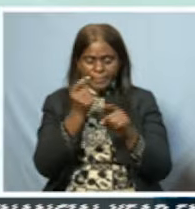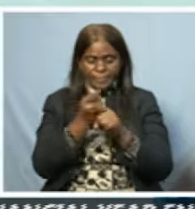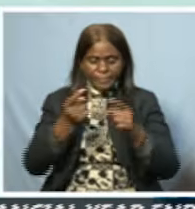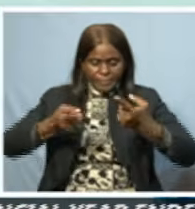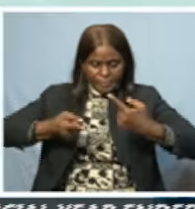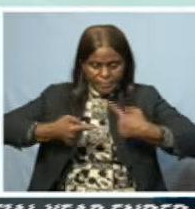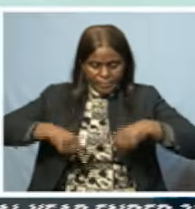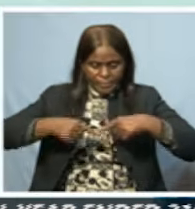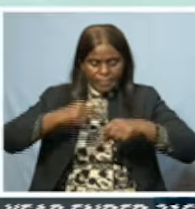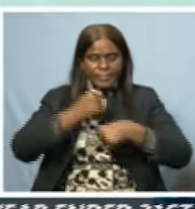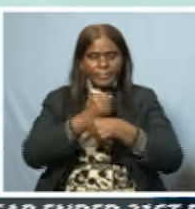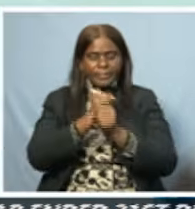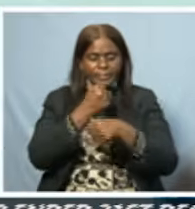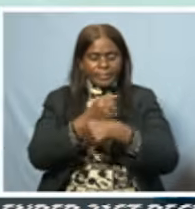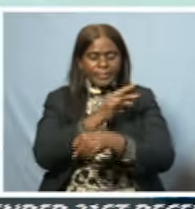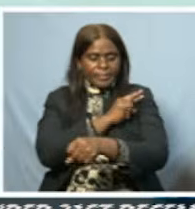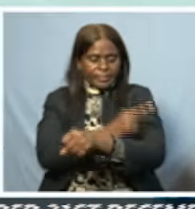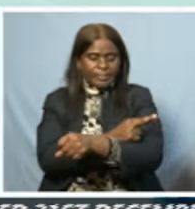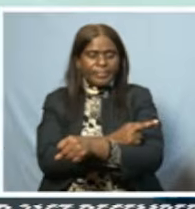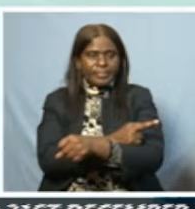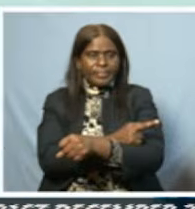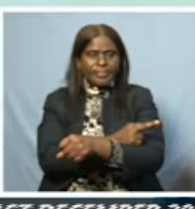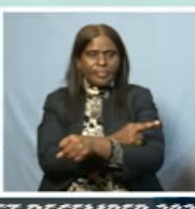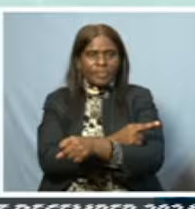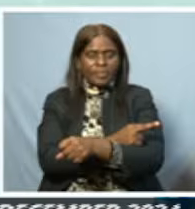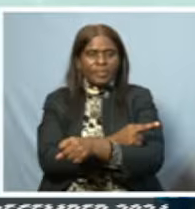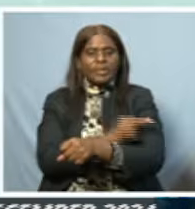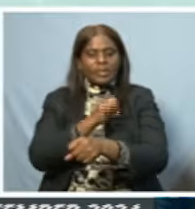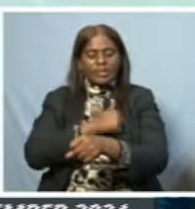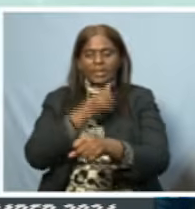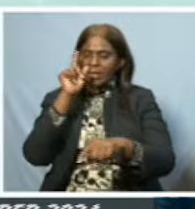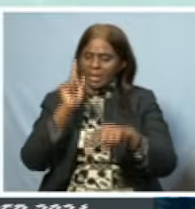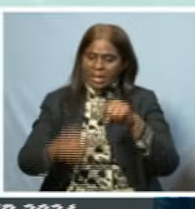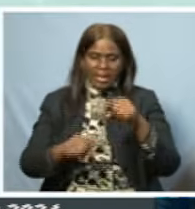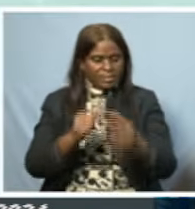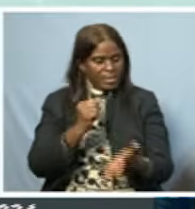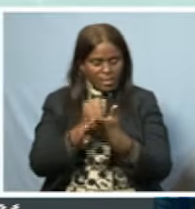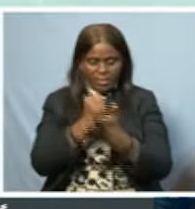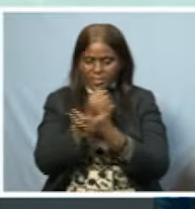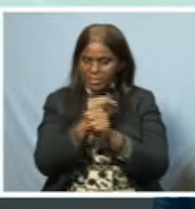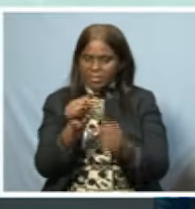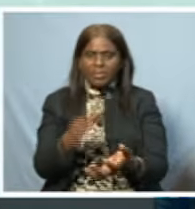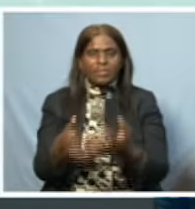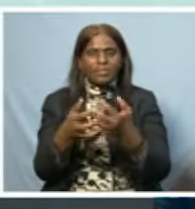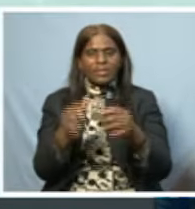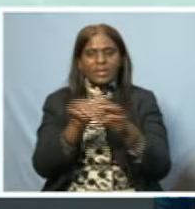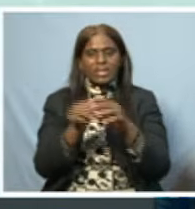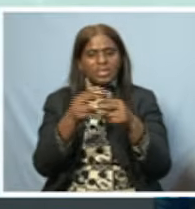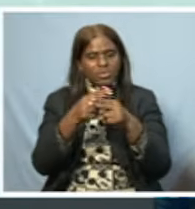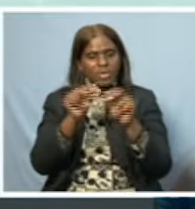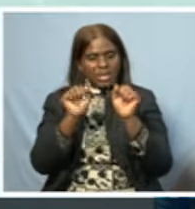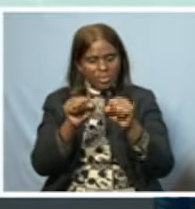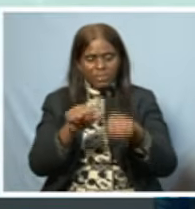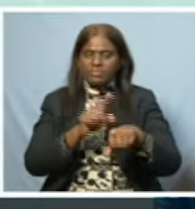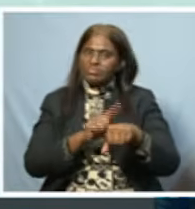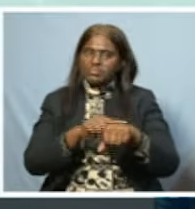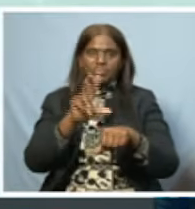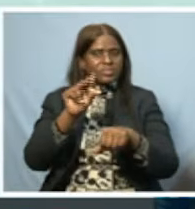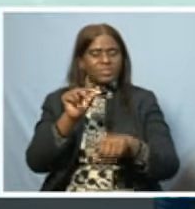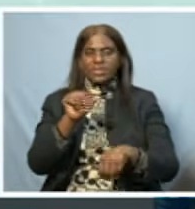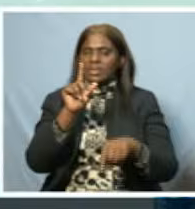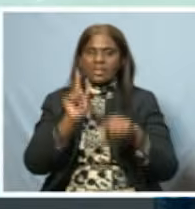local generated resources, we cannot meet that machinery in a shortest possible period of